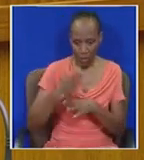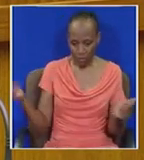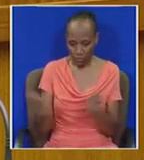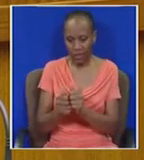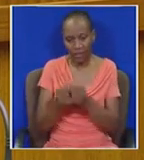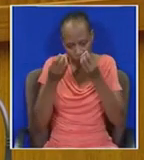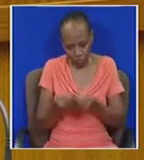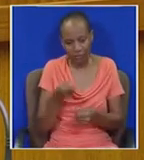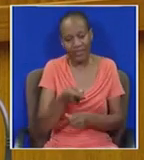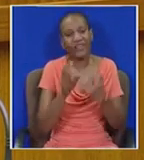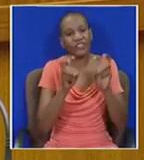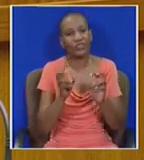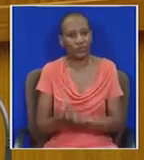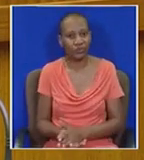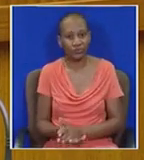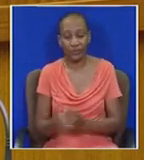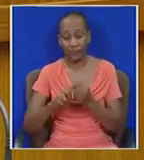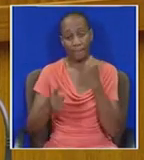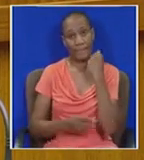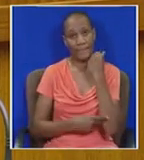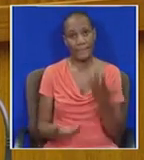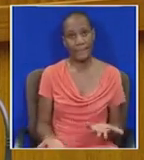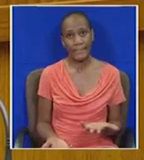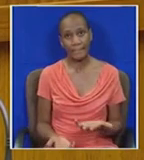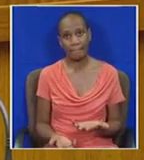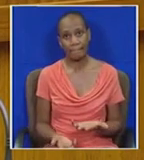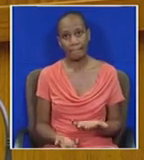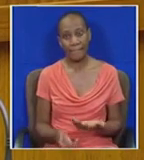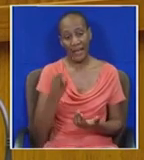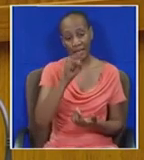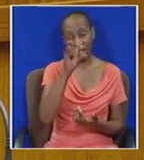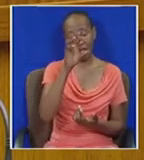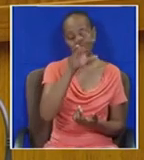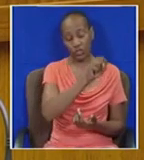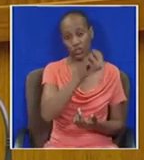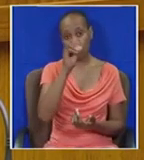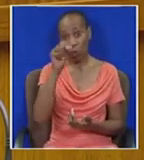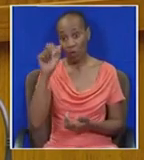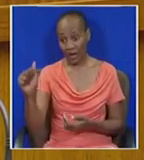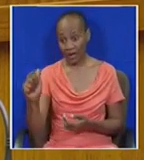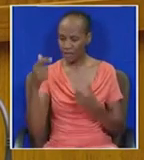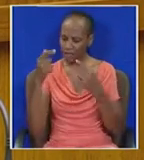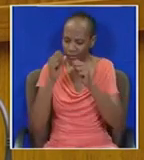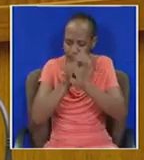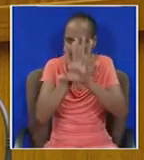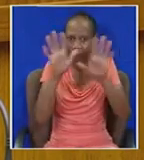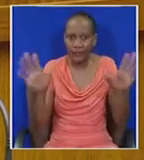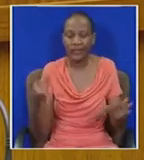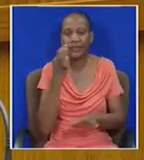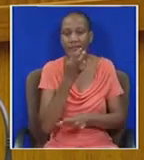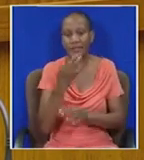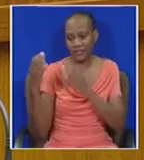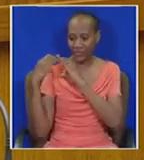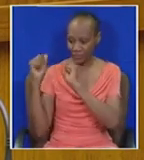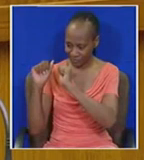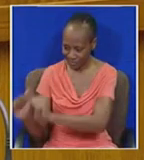In conclusion, Honorable Speaker, the State of the Nation address specifically tasked Parliament to